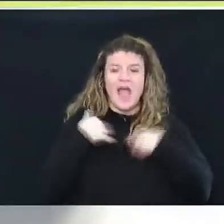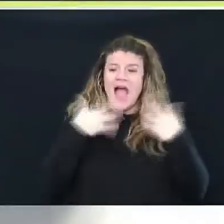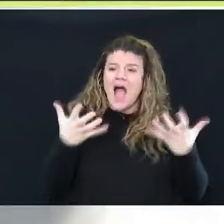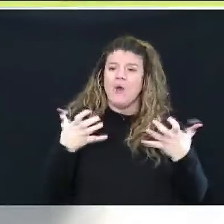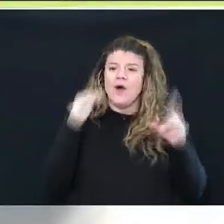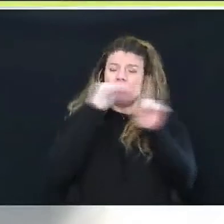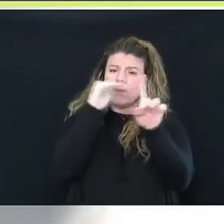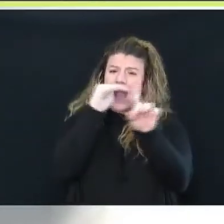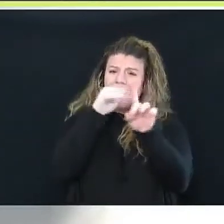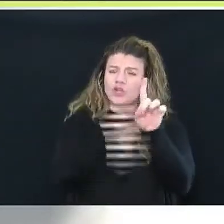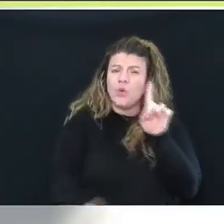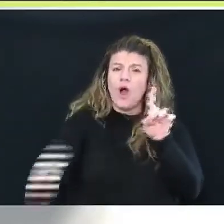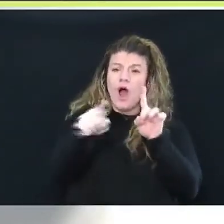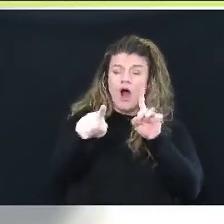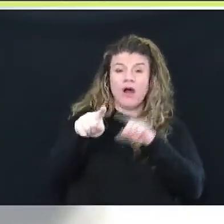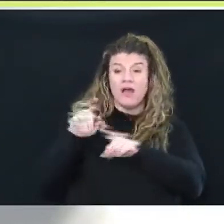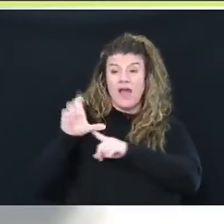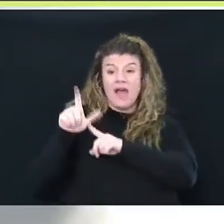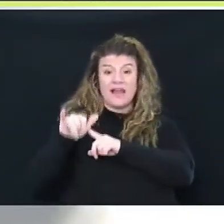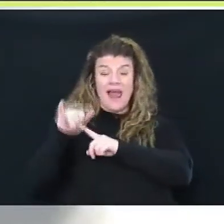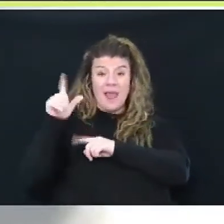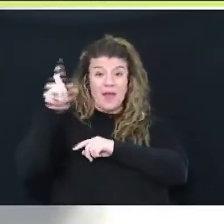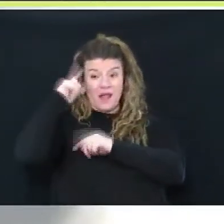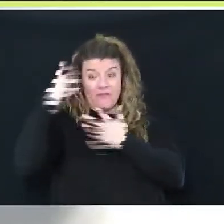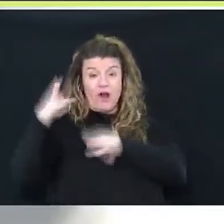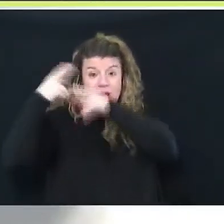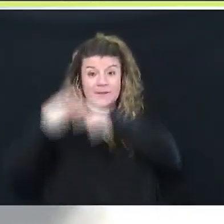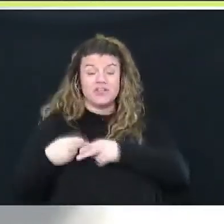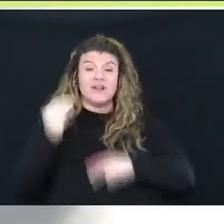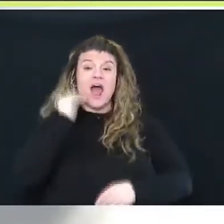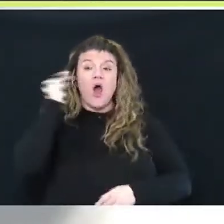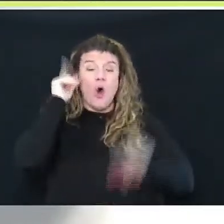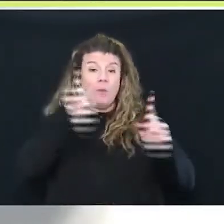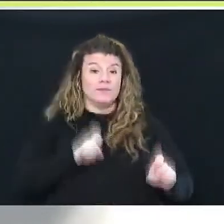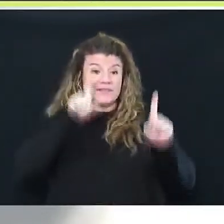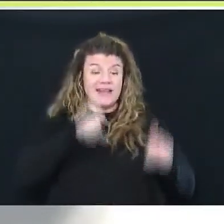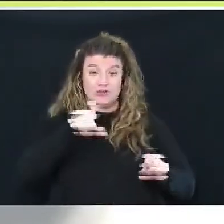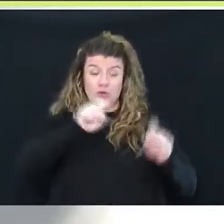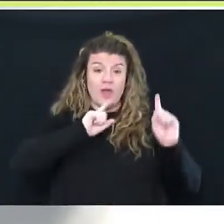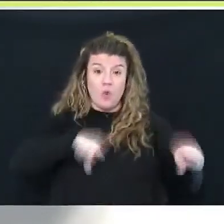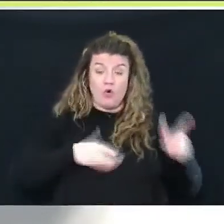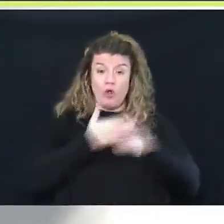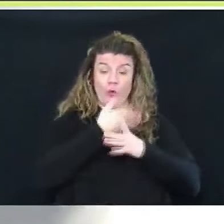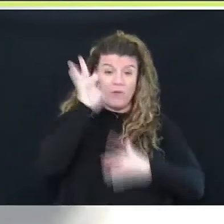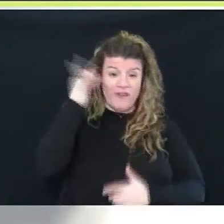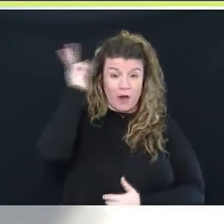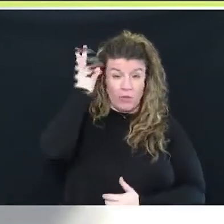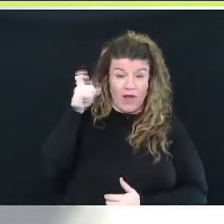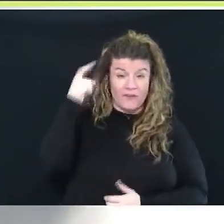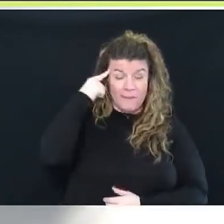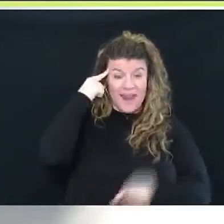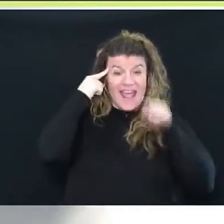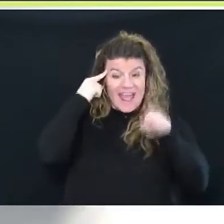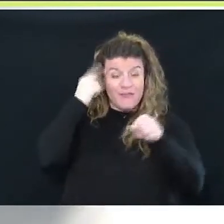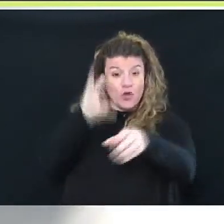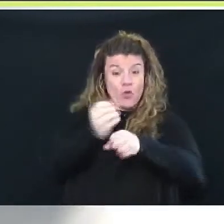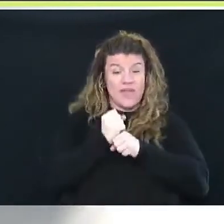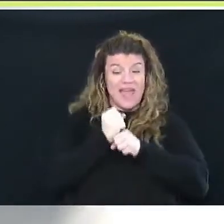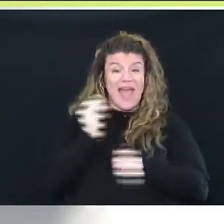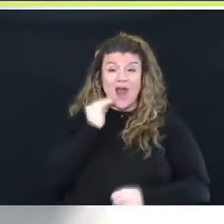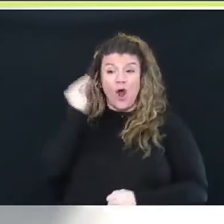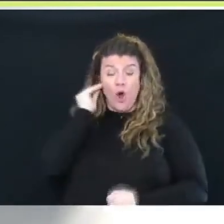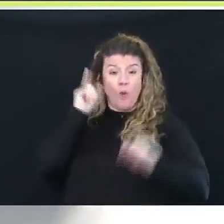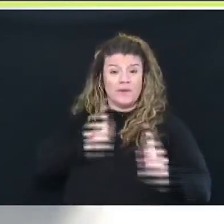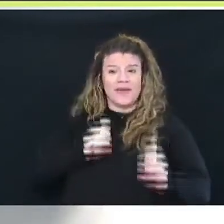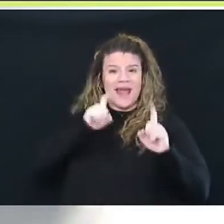remind everyone, Clay and the governor mentioned about the at-home test that can be ordered from the federal government. If you get an at-home test and you're